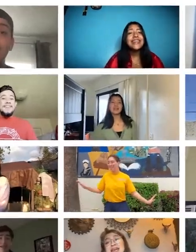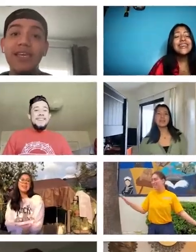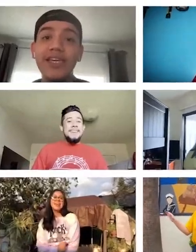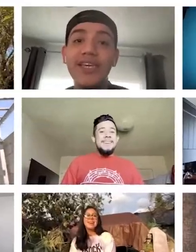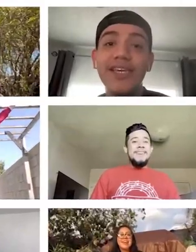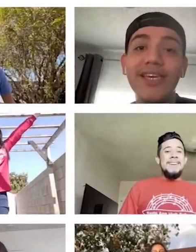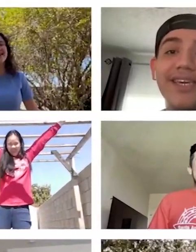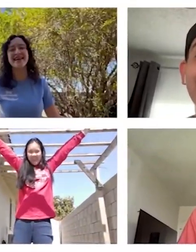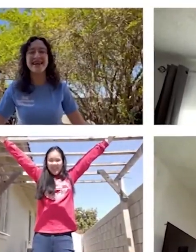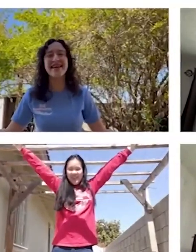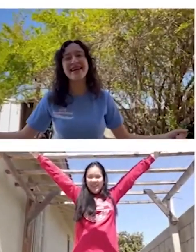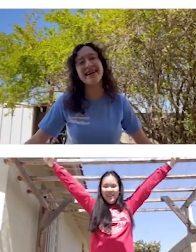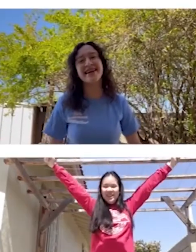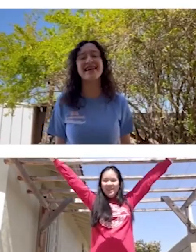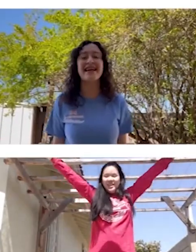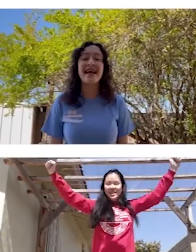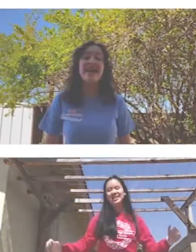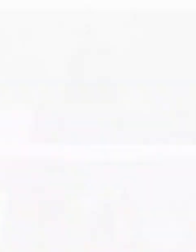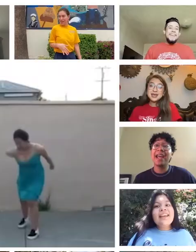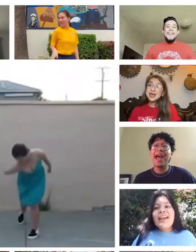independently.